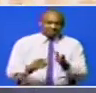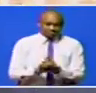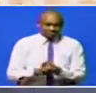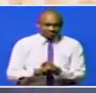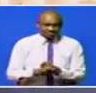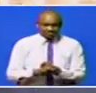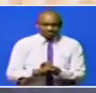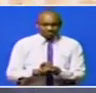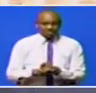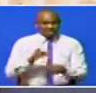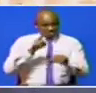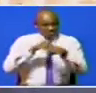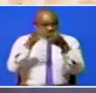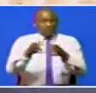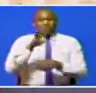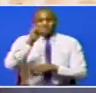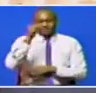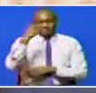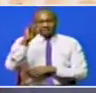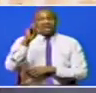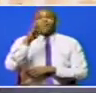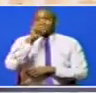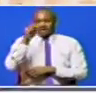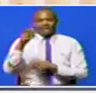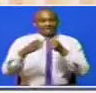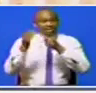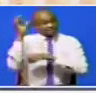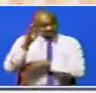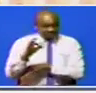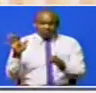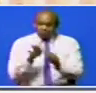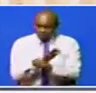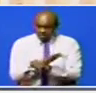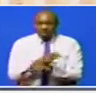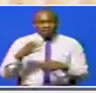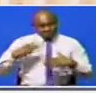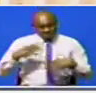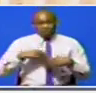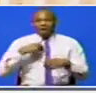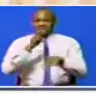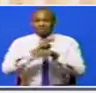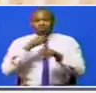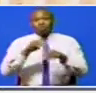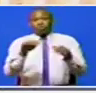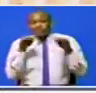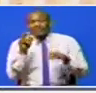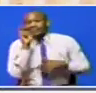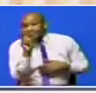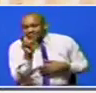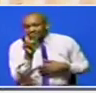This time, Masai Mara is 90% full. People have this attitude of wait and see.